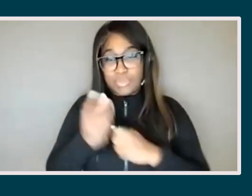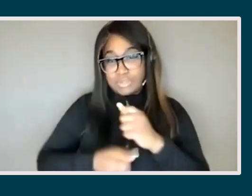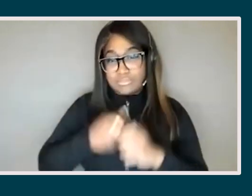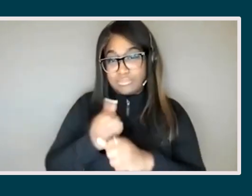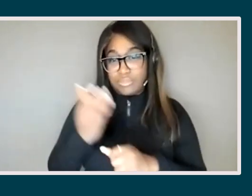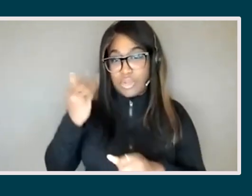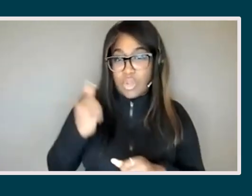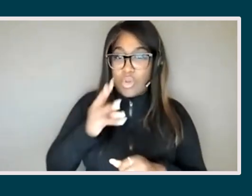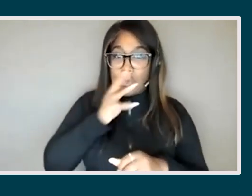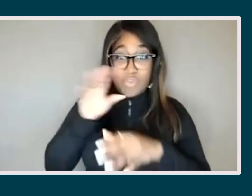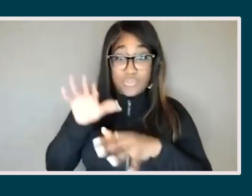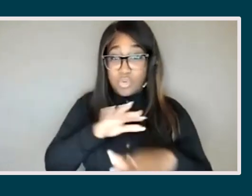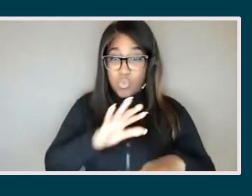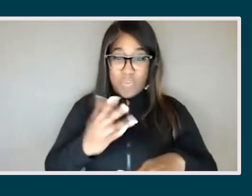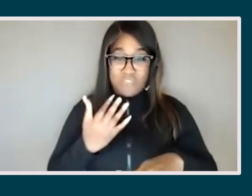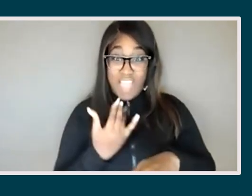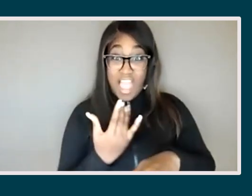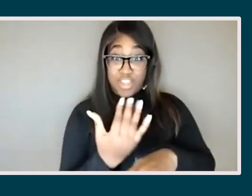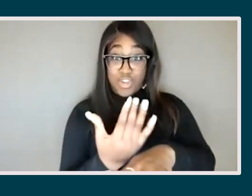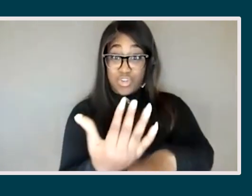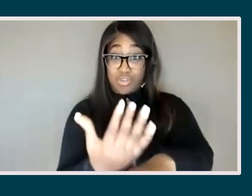rivers caught fire. And